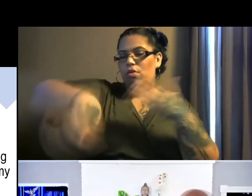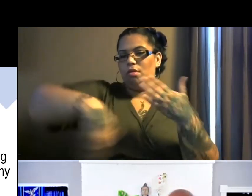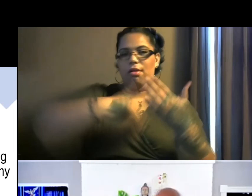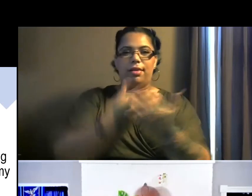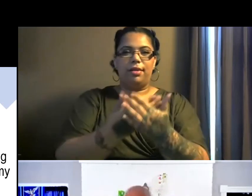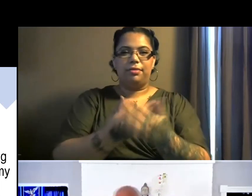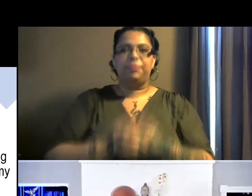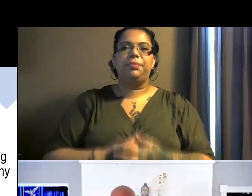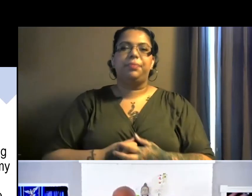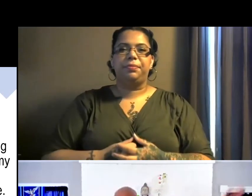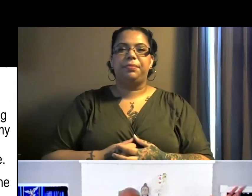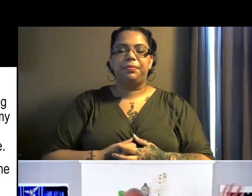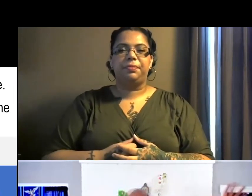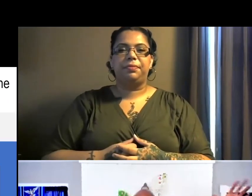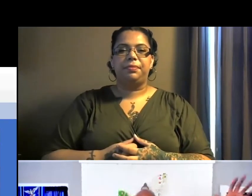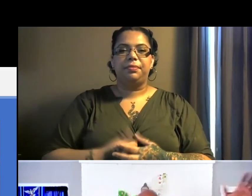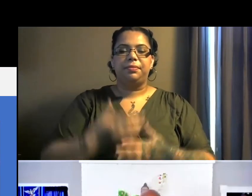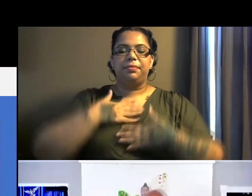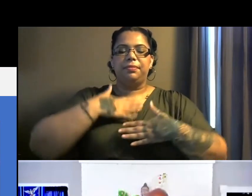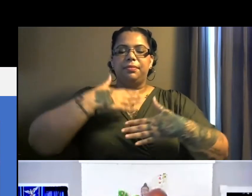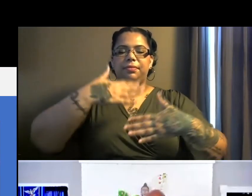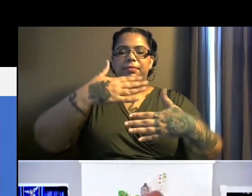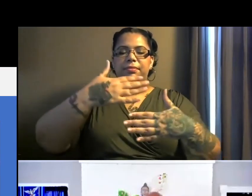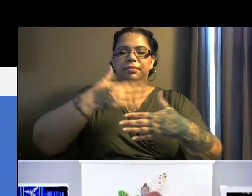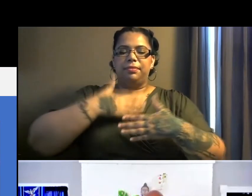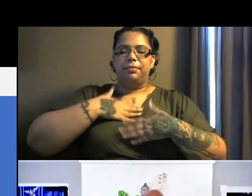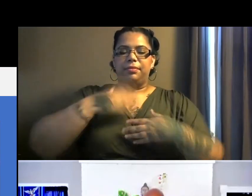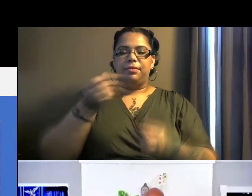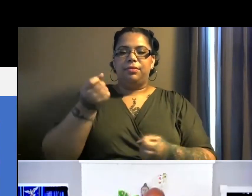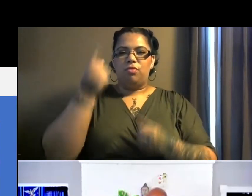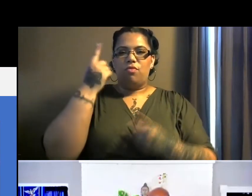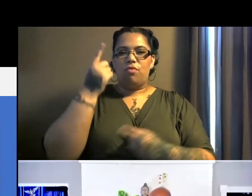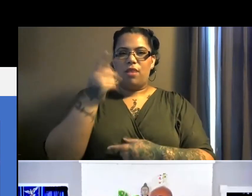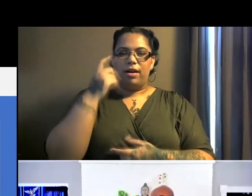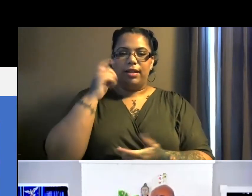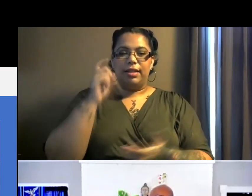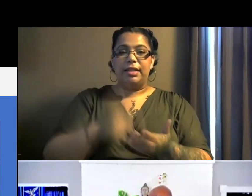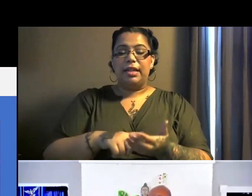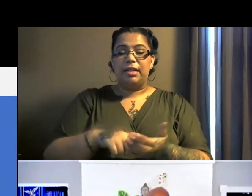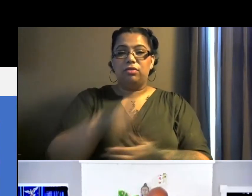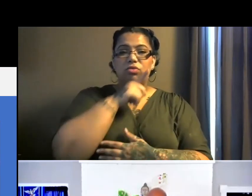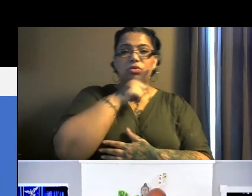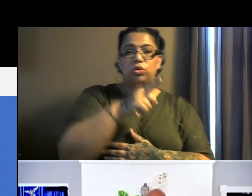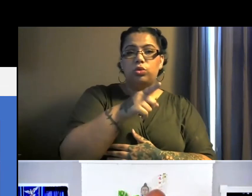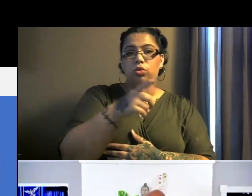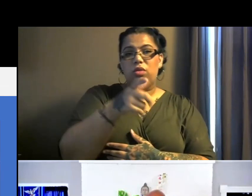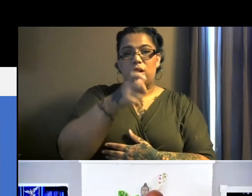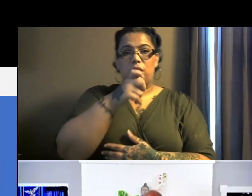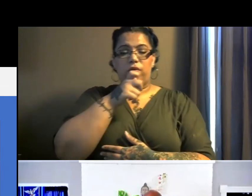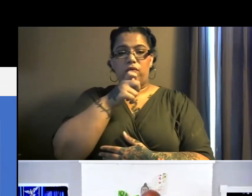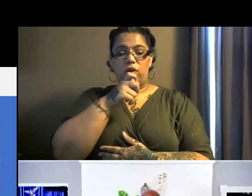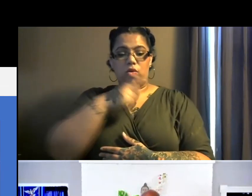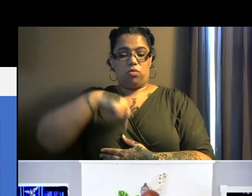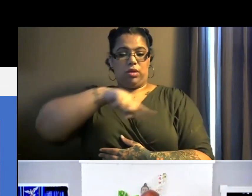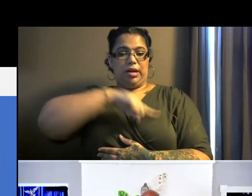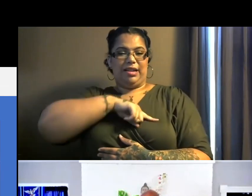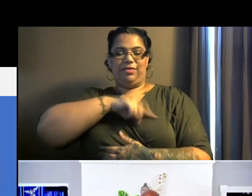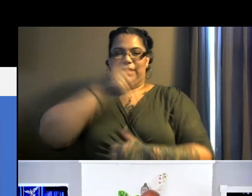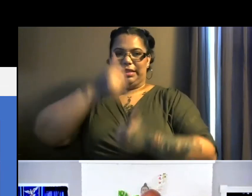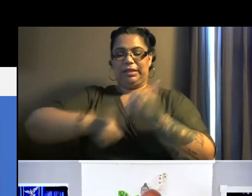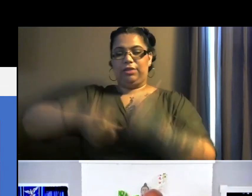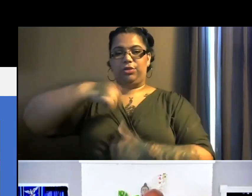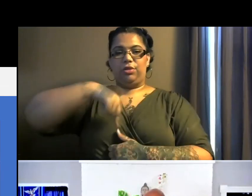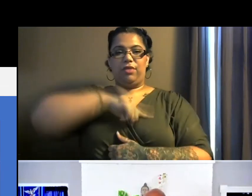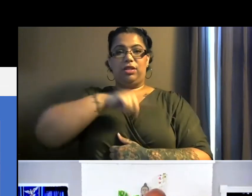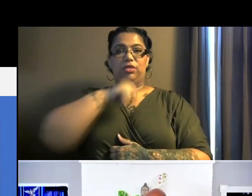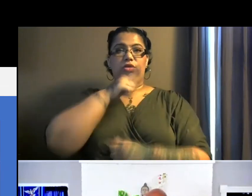all. Breathe and recognize that that is the truth of who and what each of us is, because it is the truth of God. That is